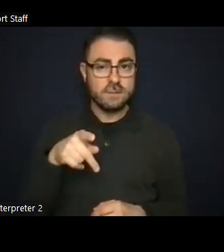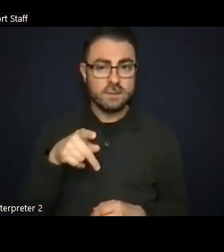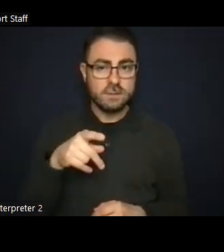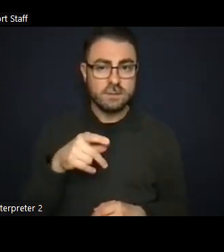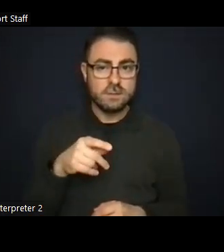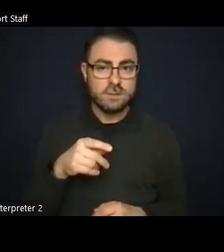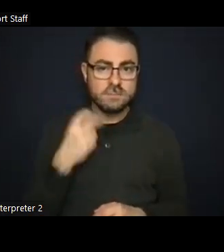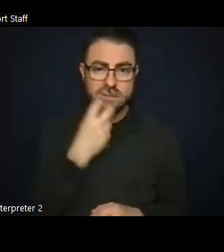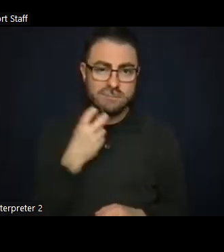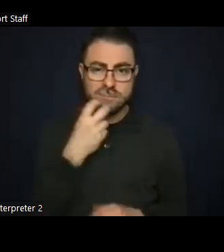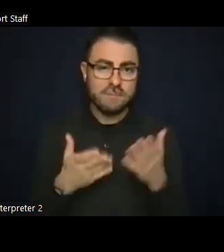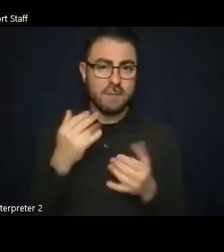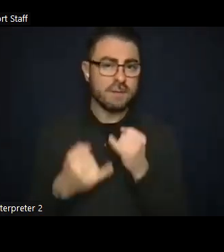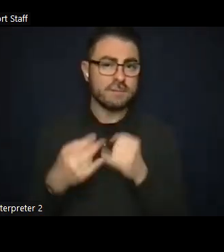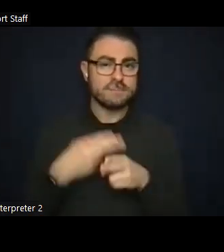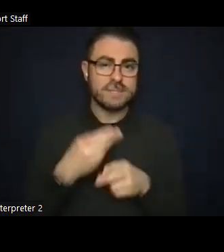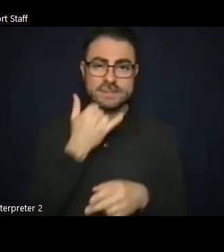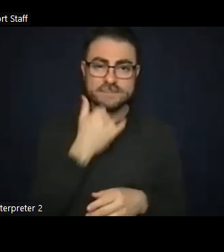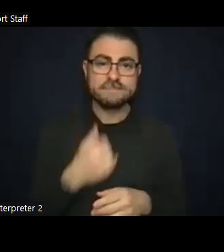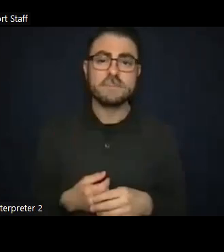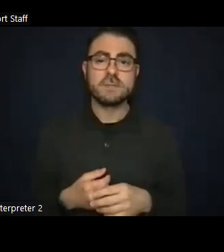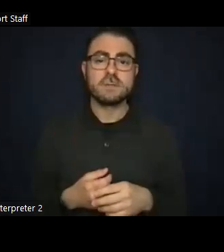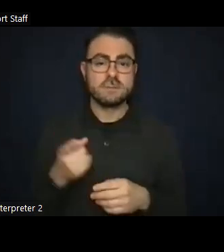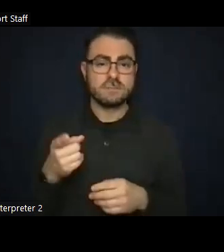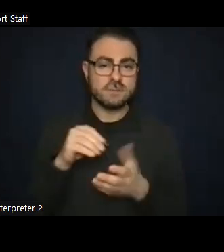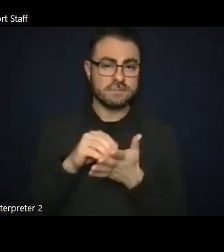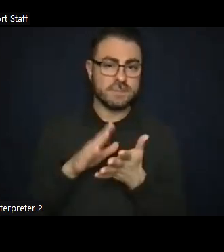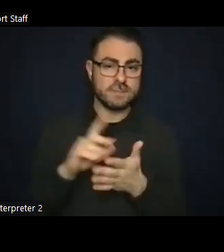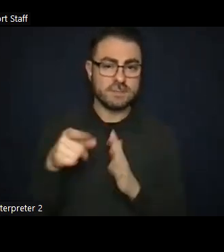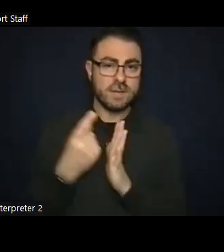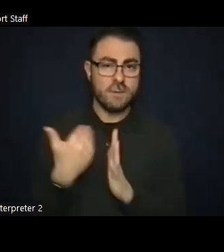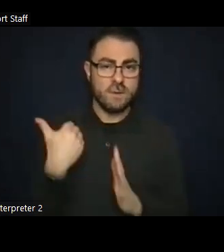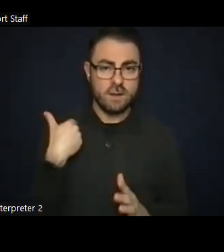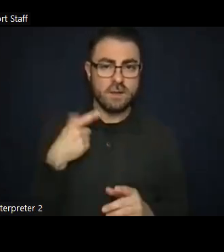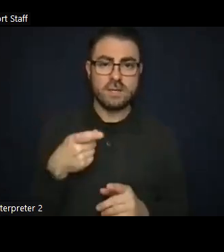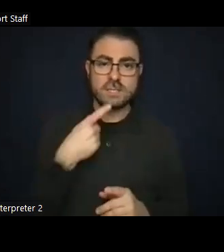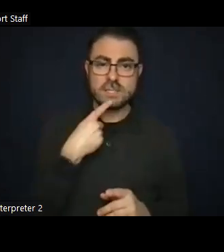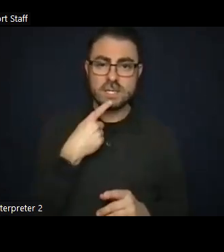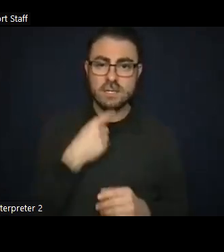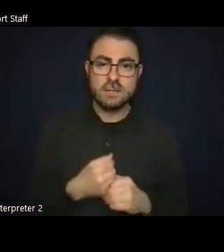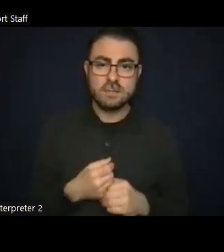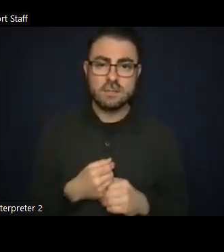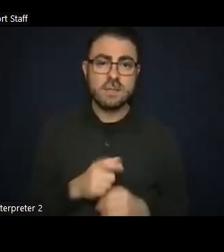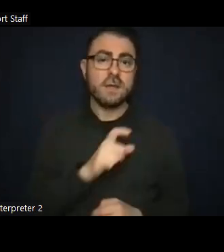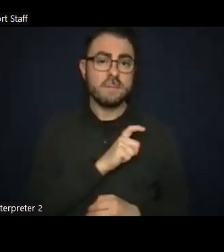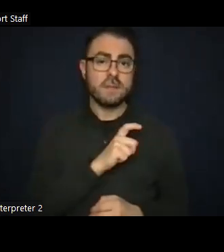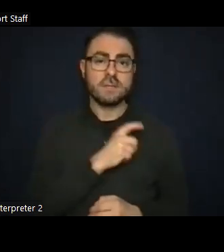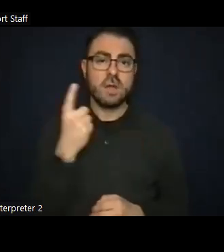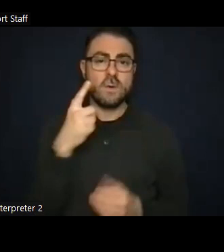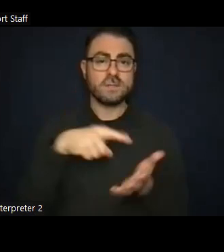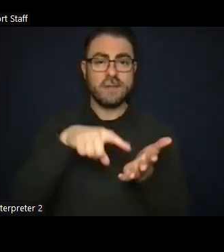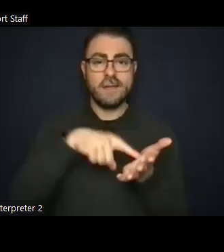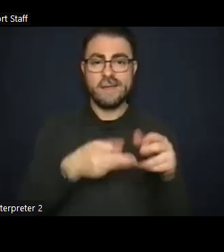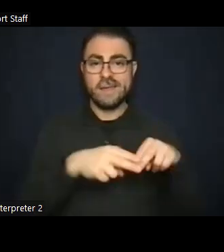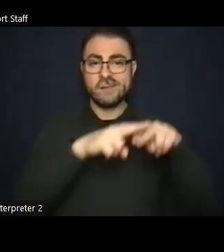wrong, for submitting these about an hour ago. So what he stated in 2 segments was, the police always get salary increases and